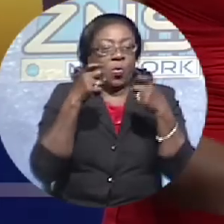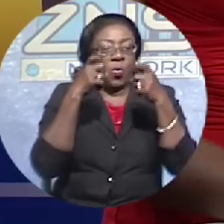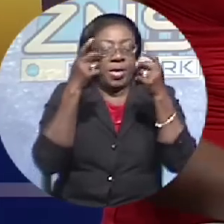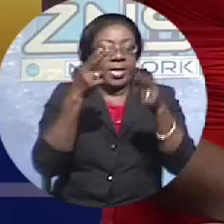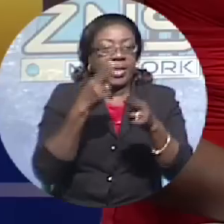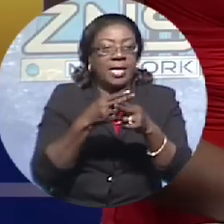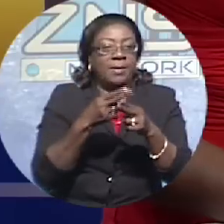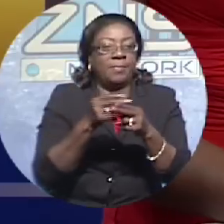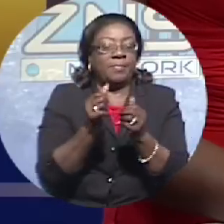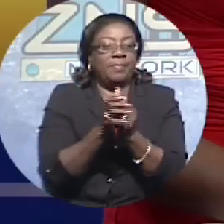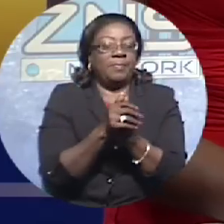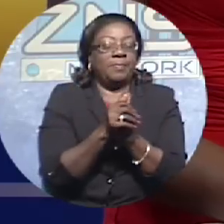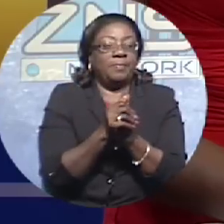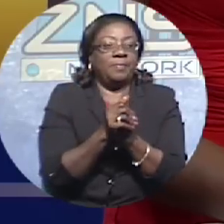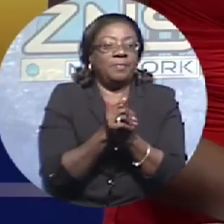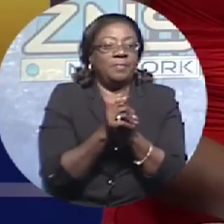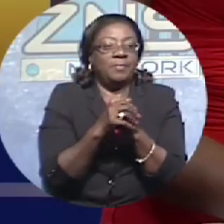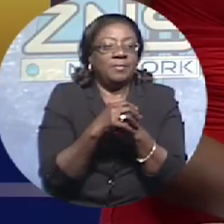up.